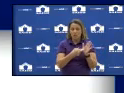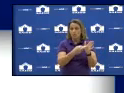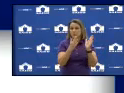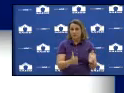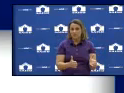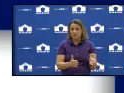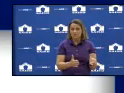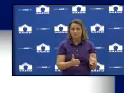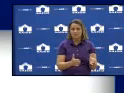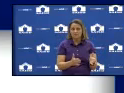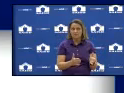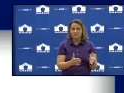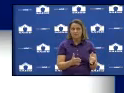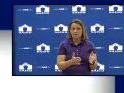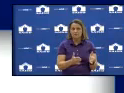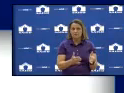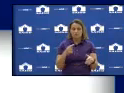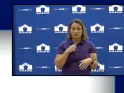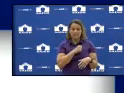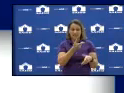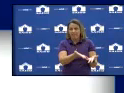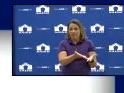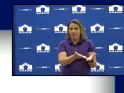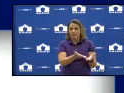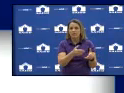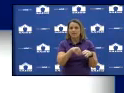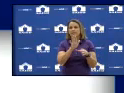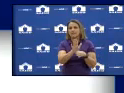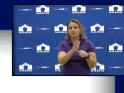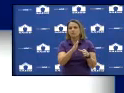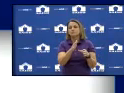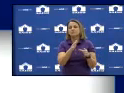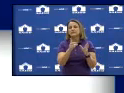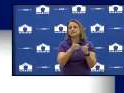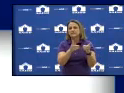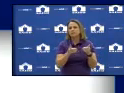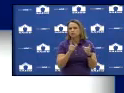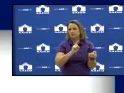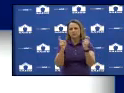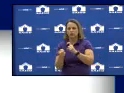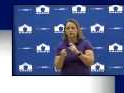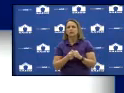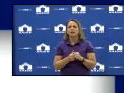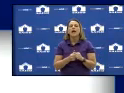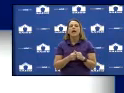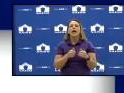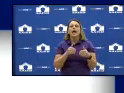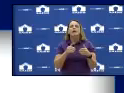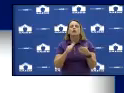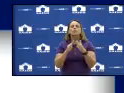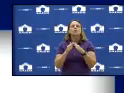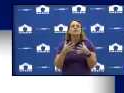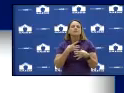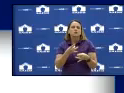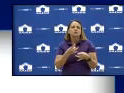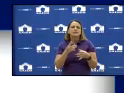member district trustee in their current single member district. And we need to maintain communities of interest and keep